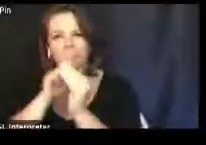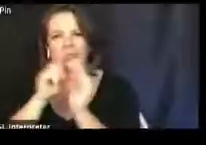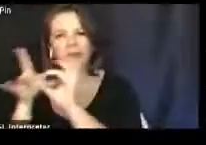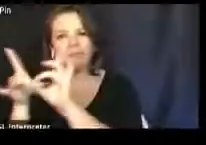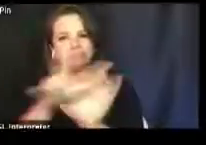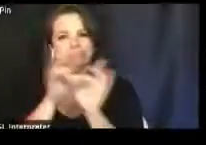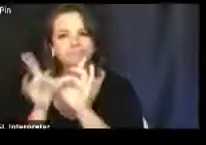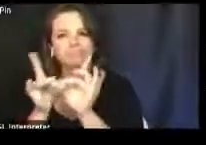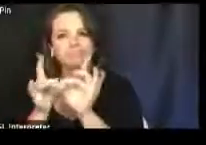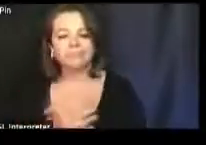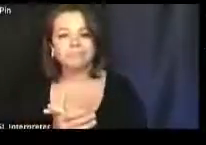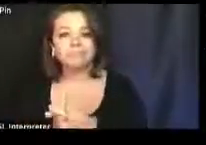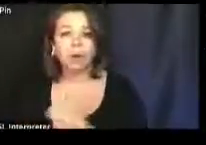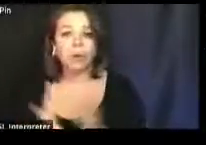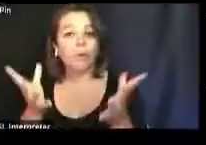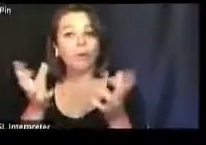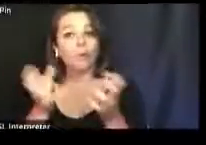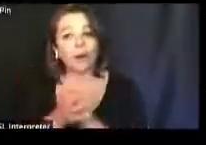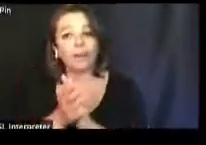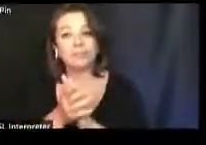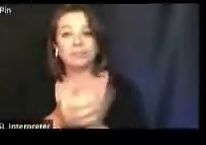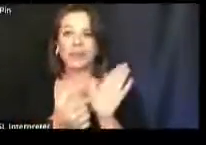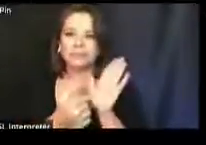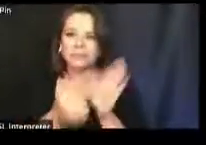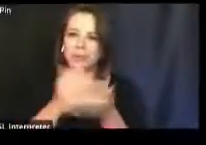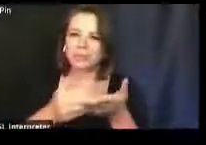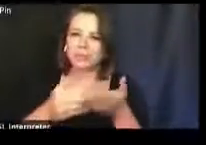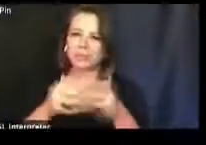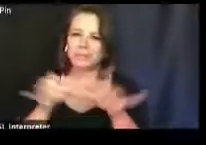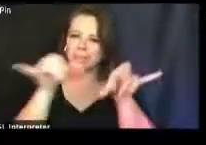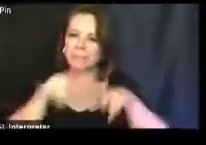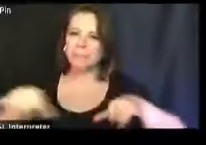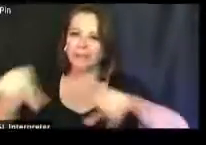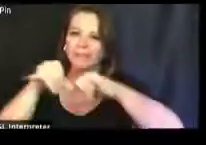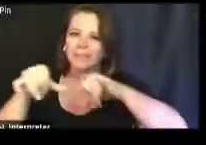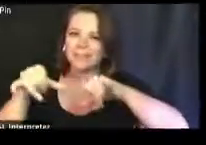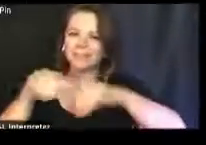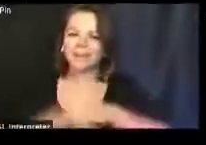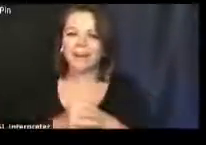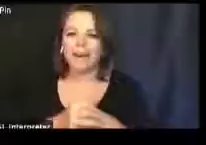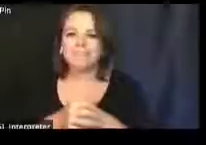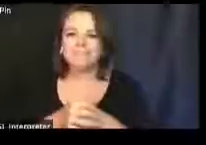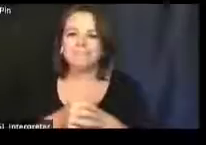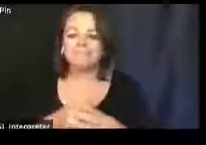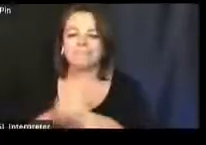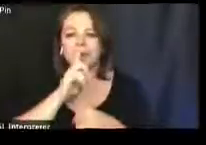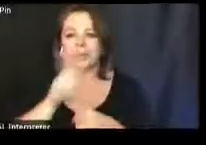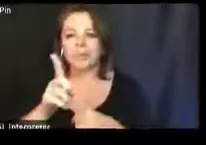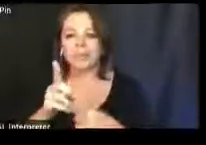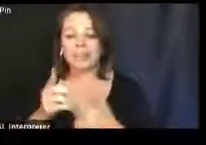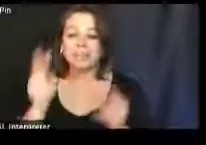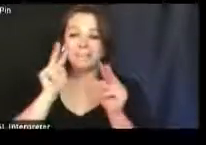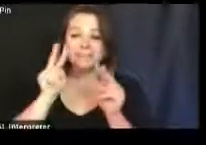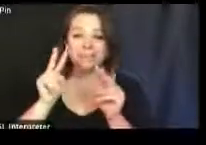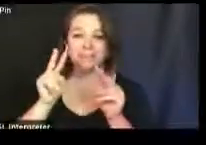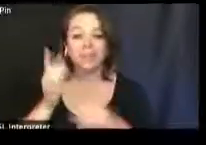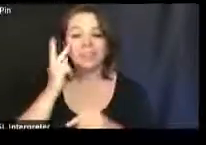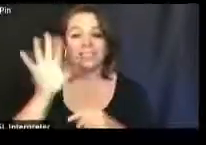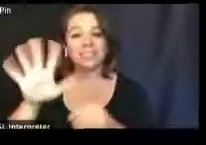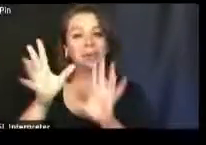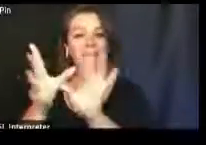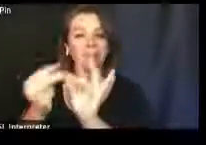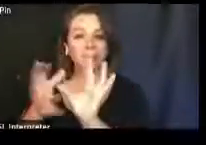I just wanted to bring out some of the similarities of us all. And I look forward to hearing your input.